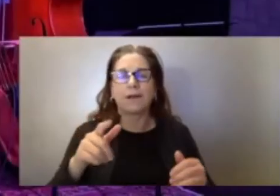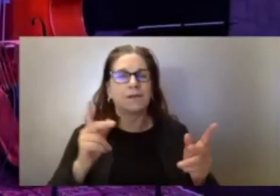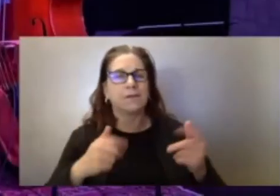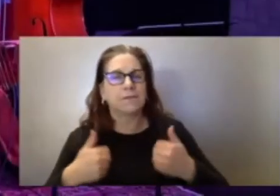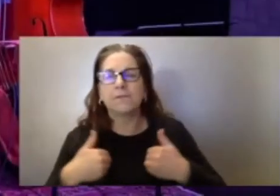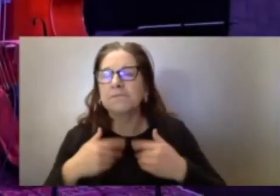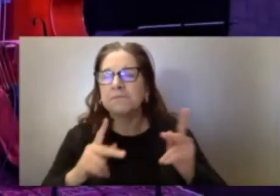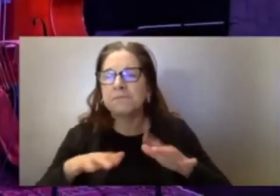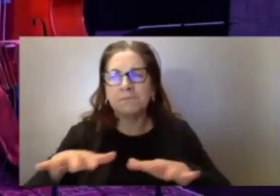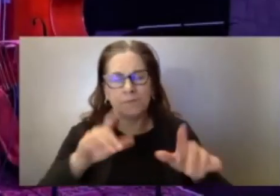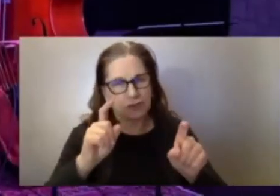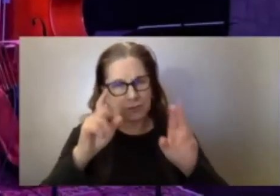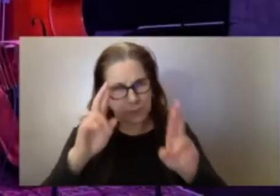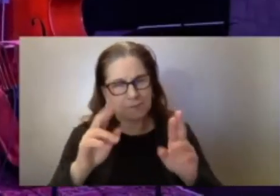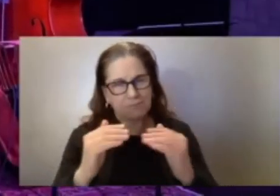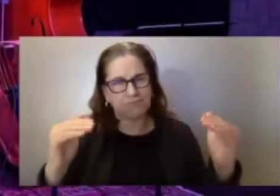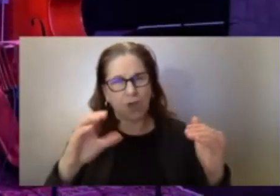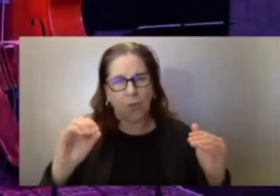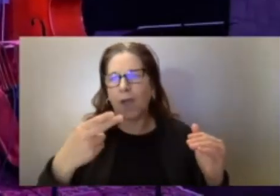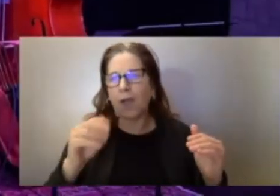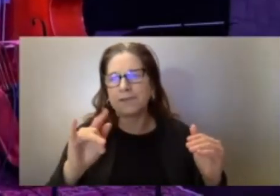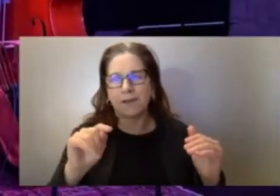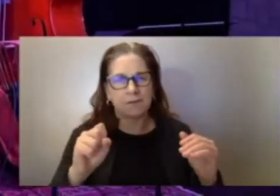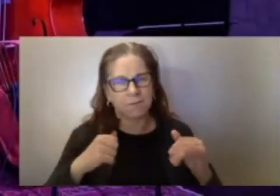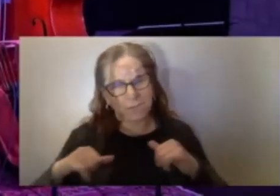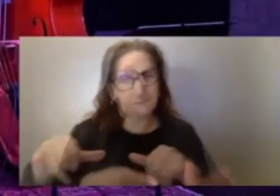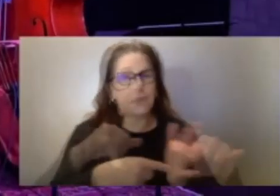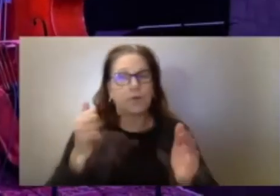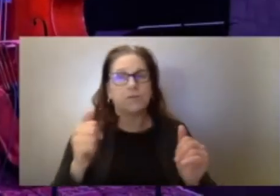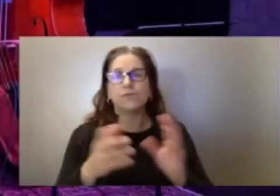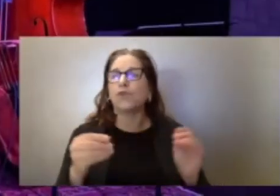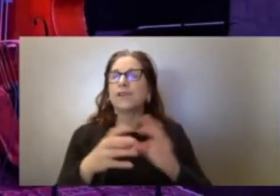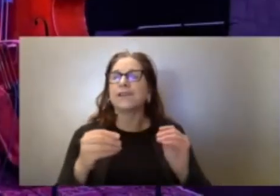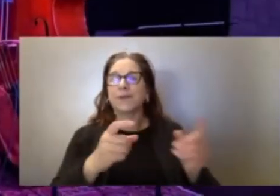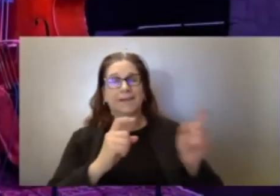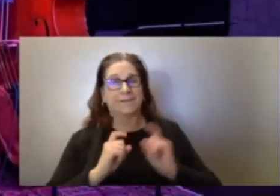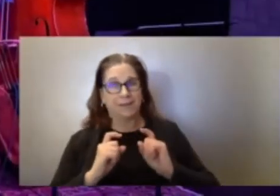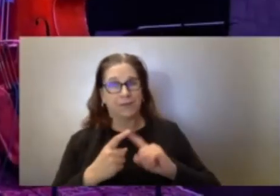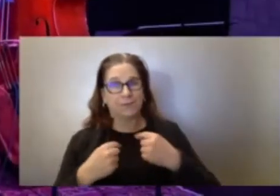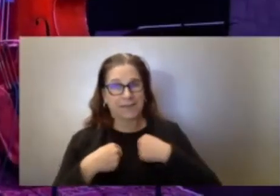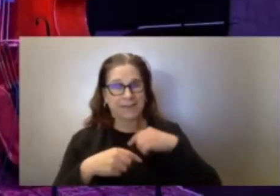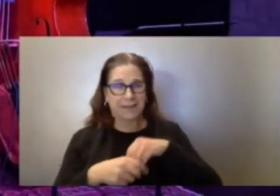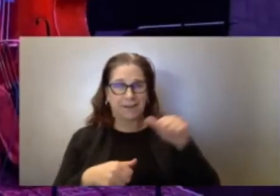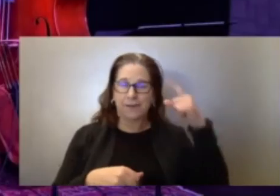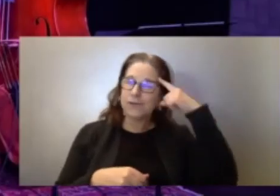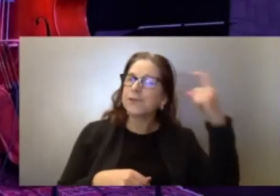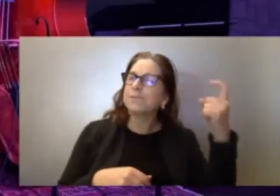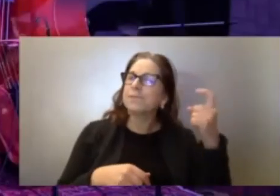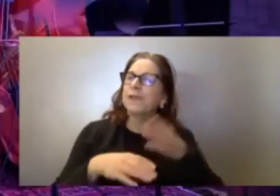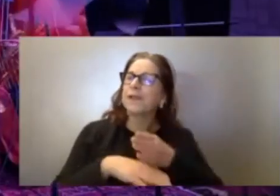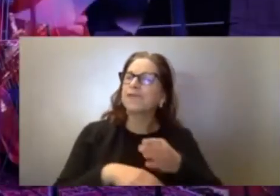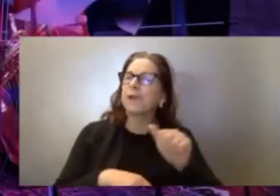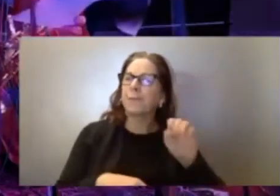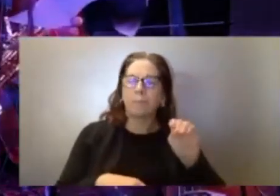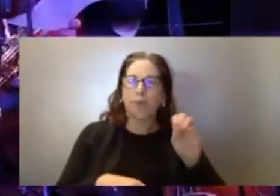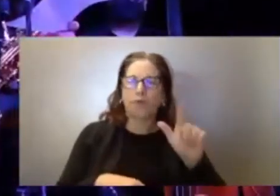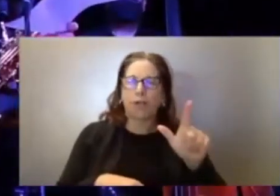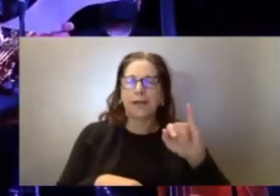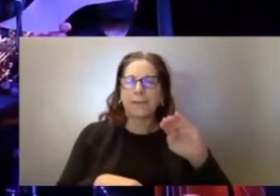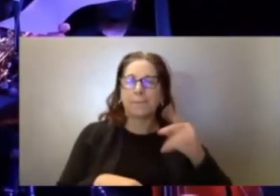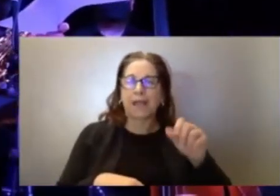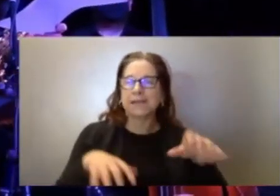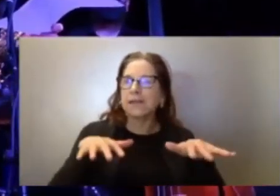elemental inhabitants will be respected co-inhabitants. Once a story was given to me in a dream after a